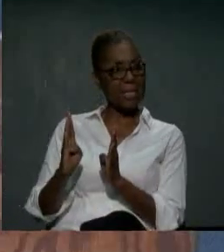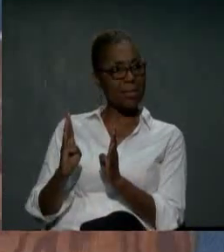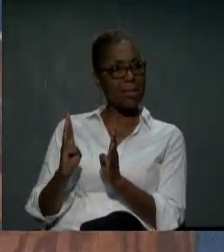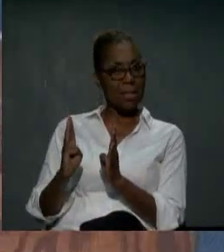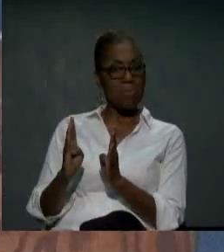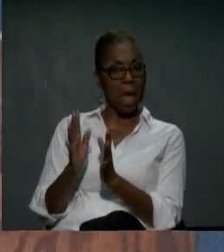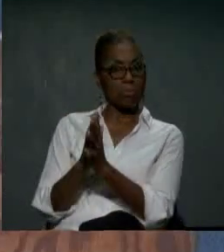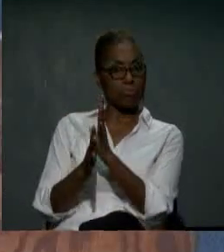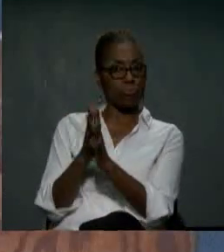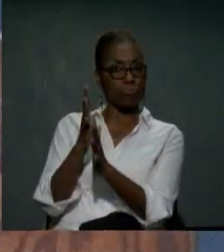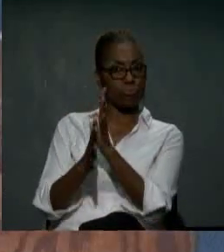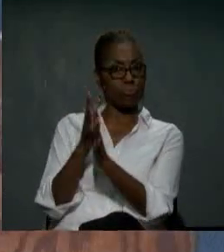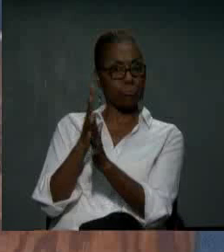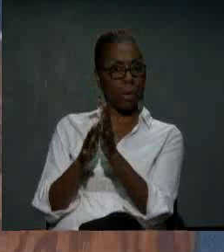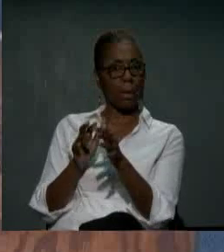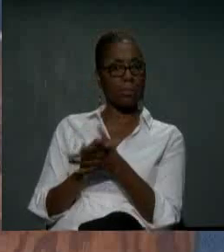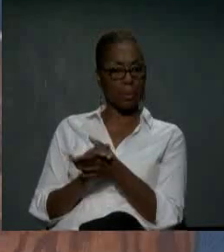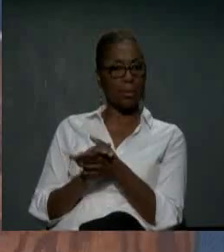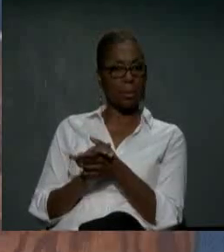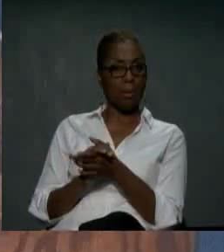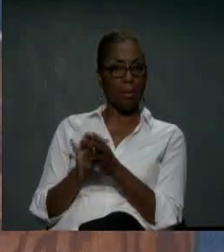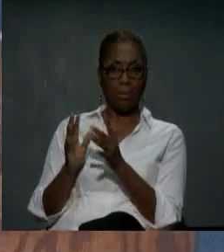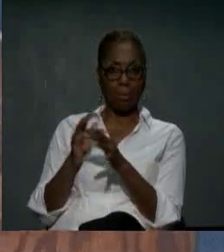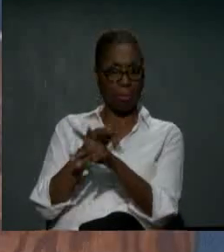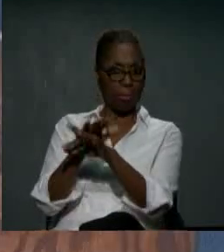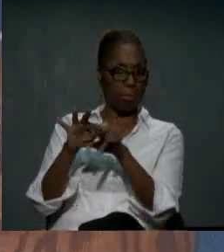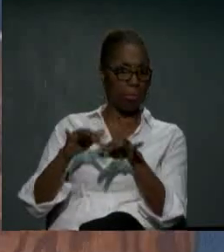well traveled, and although